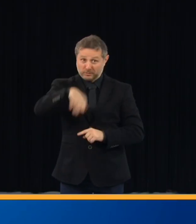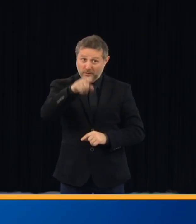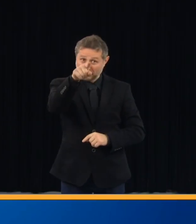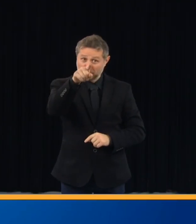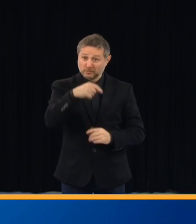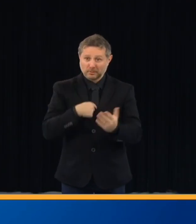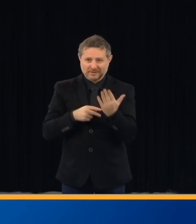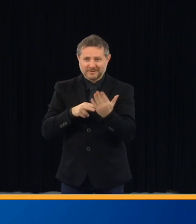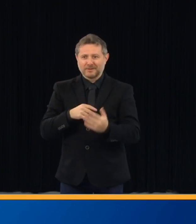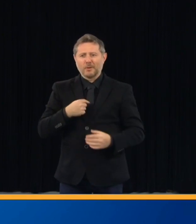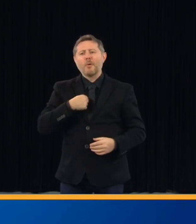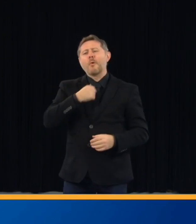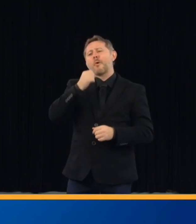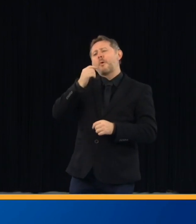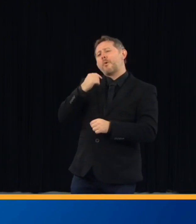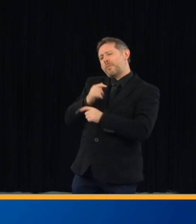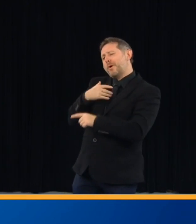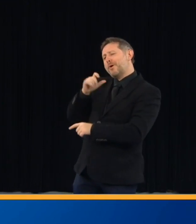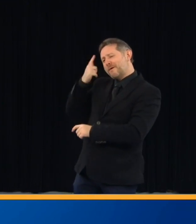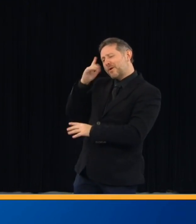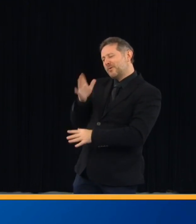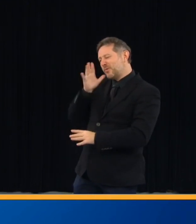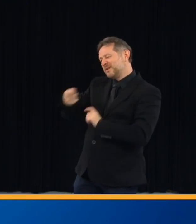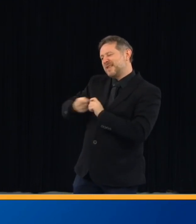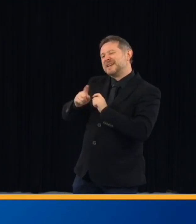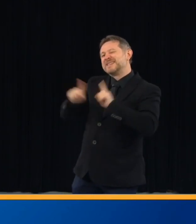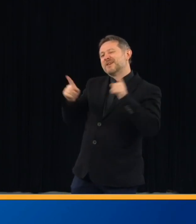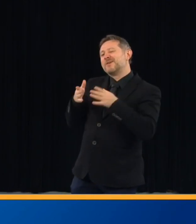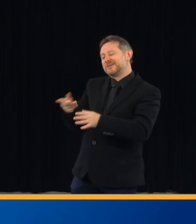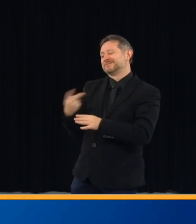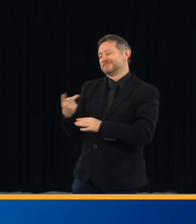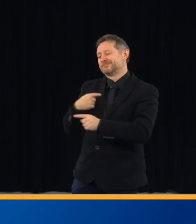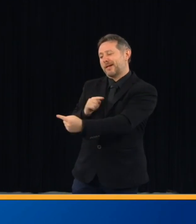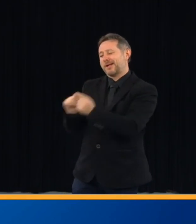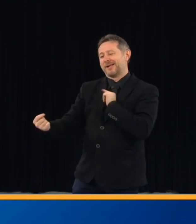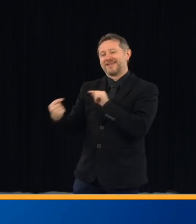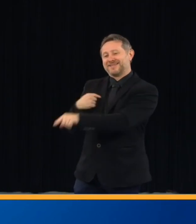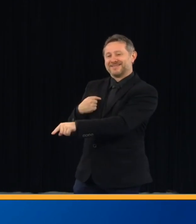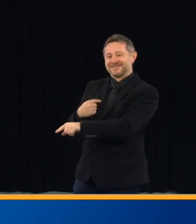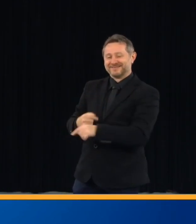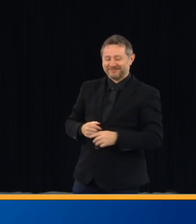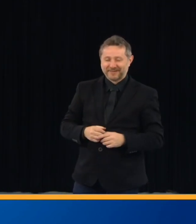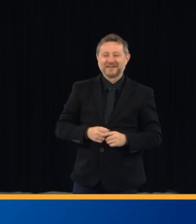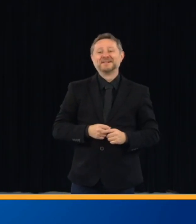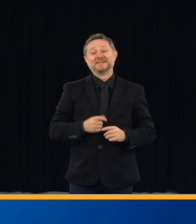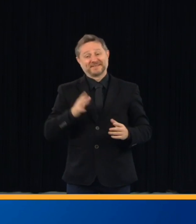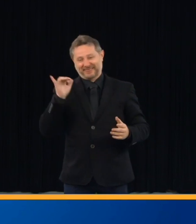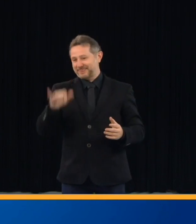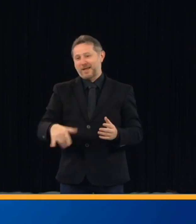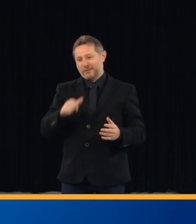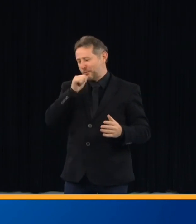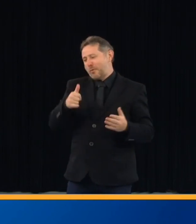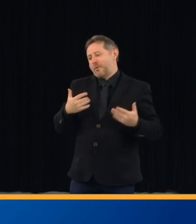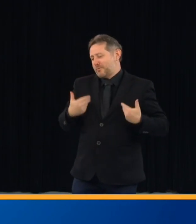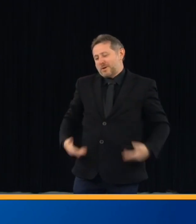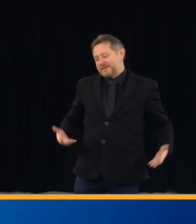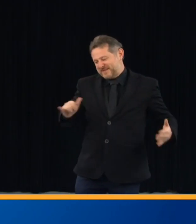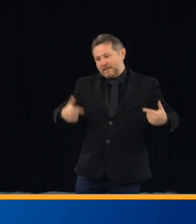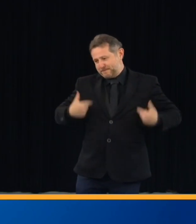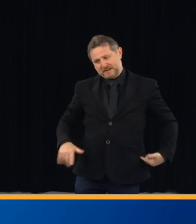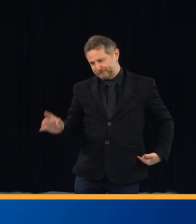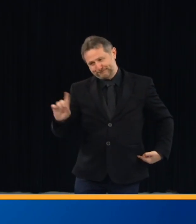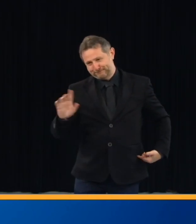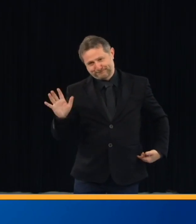I'm down. That's the difference between us, and that is my point. That's not who I am. I hadn't made